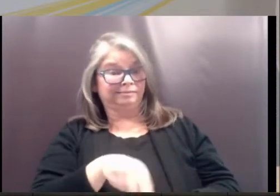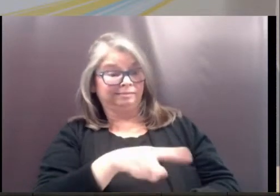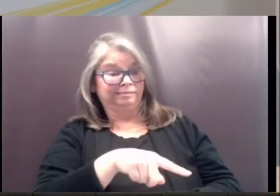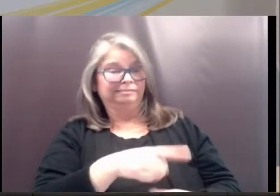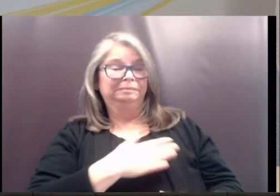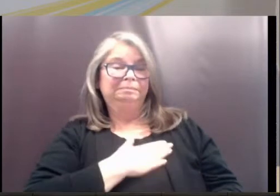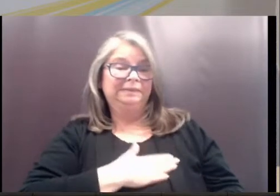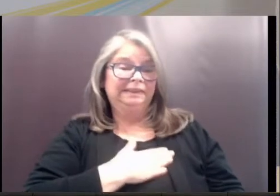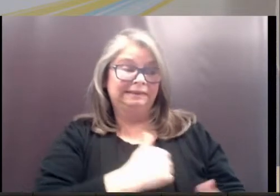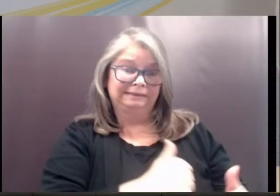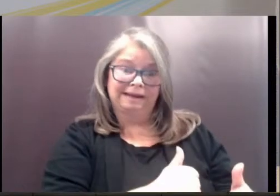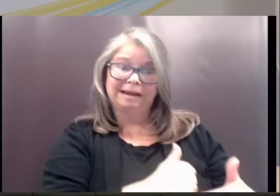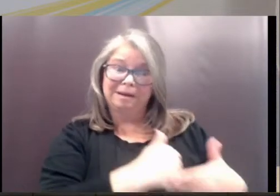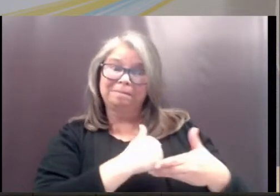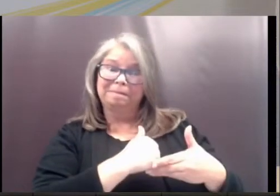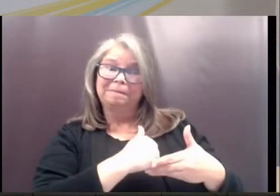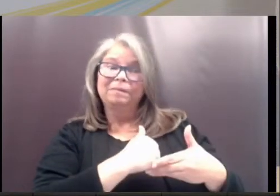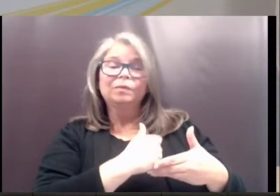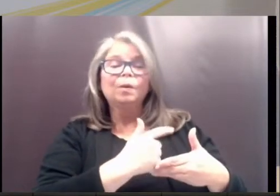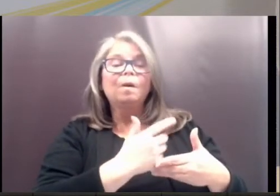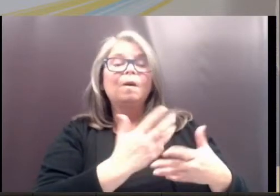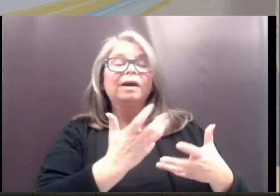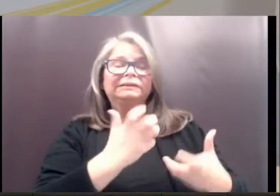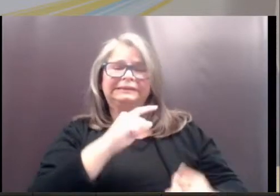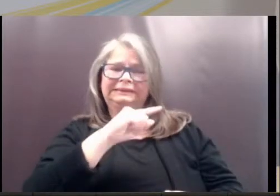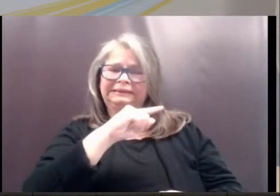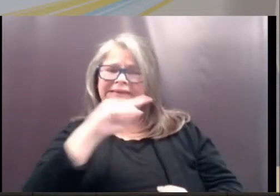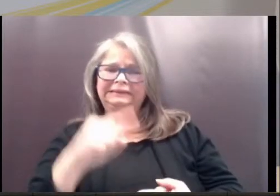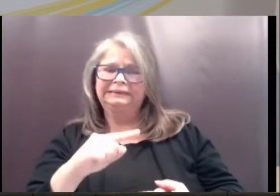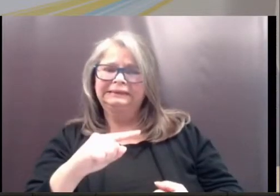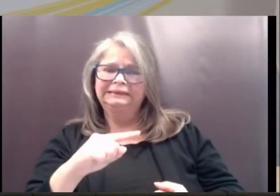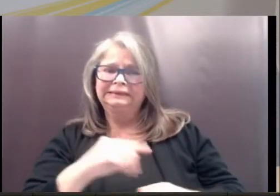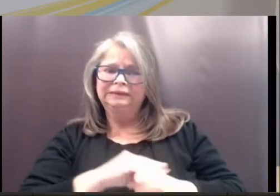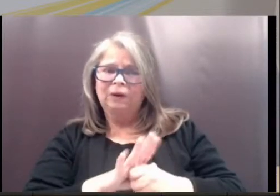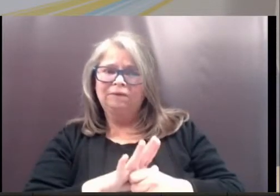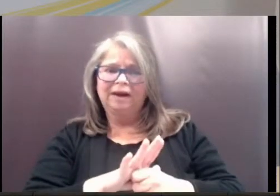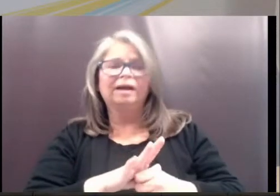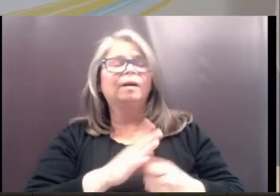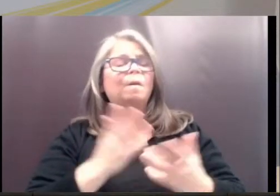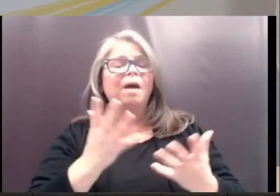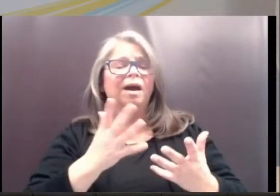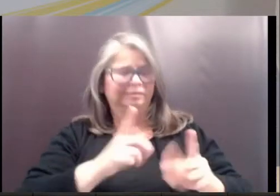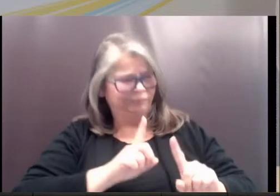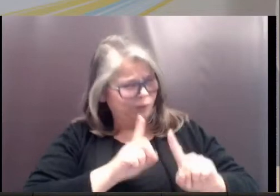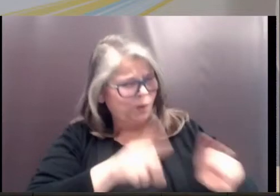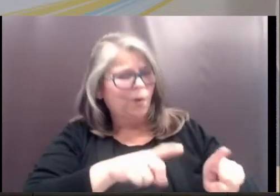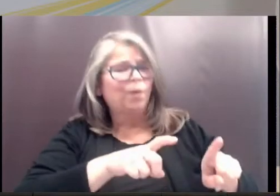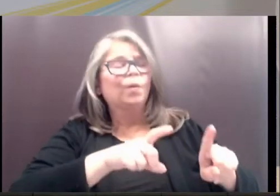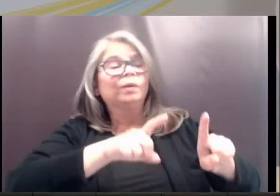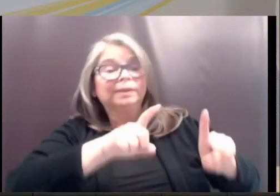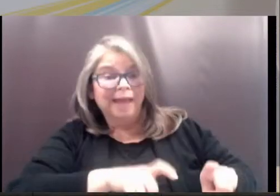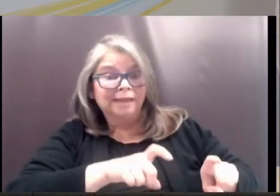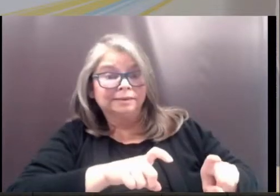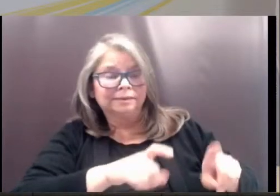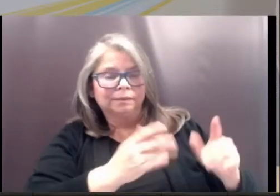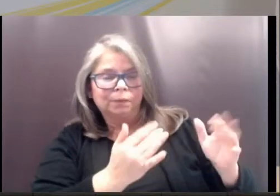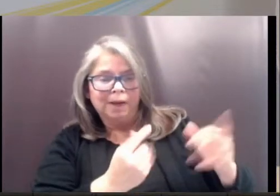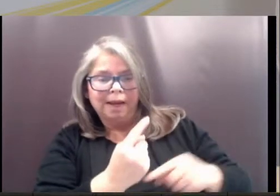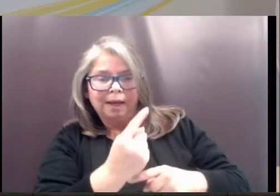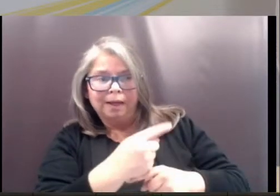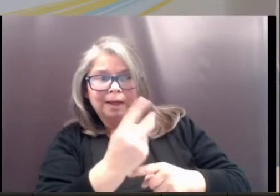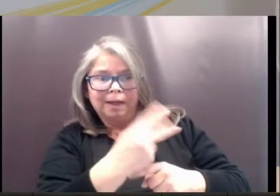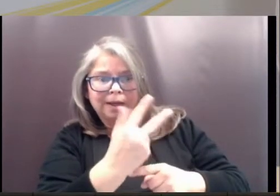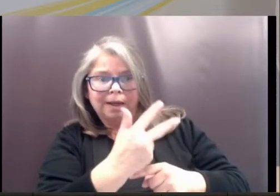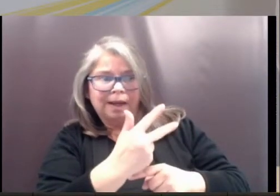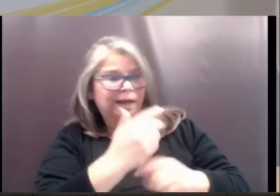demand and waits in our testing clinics for the next few days to ensure that those who are experiencing symptoms and those who are at